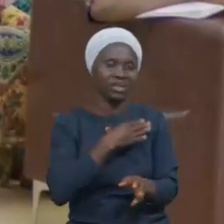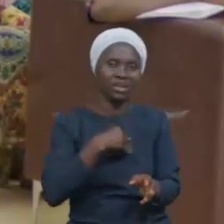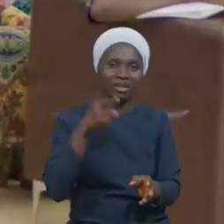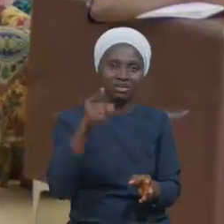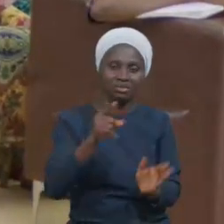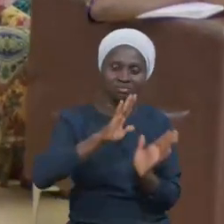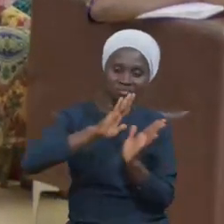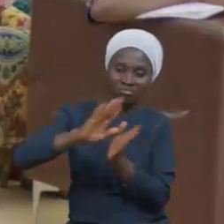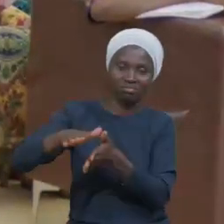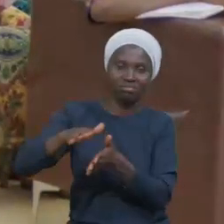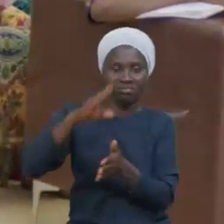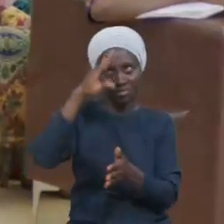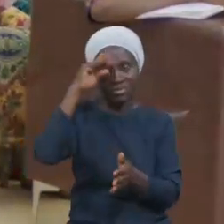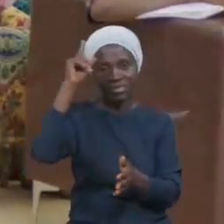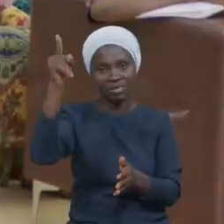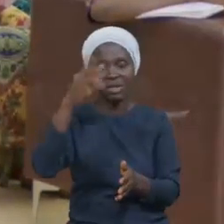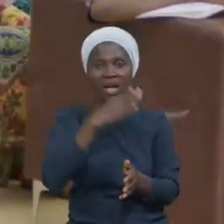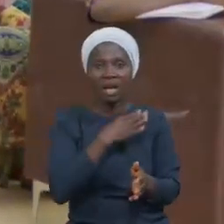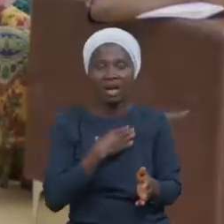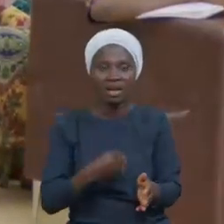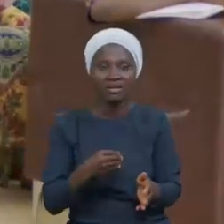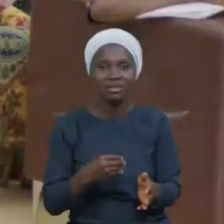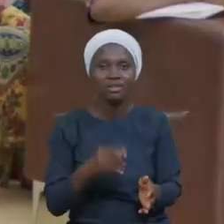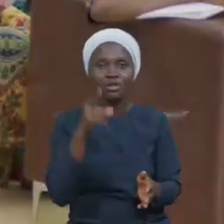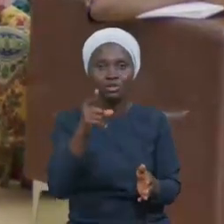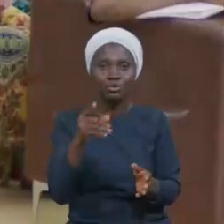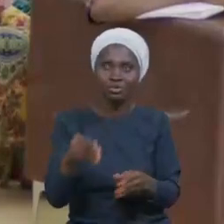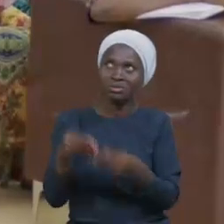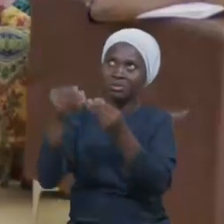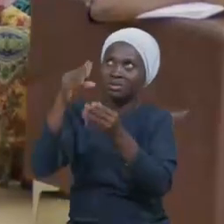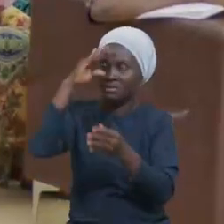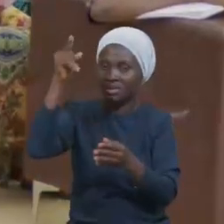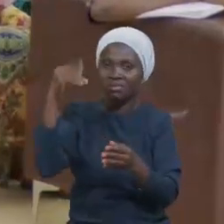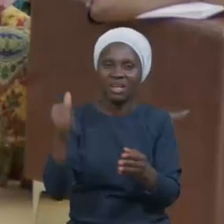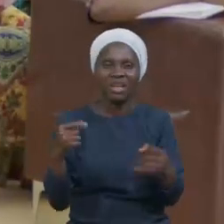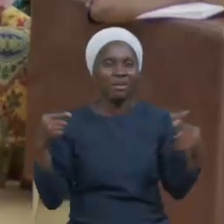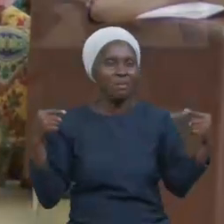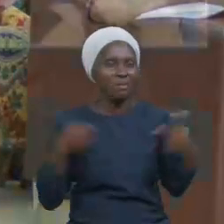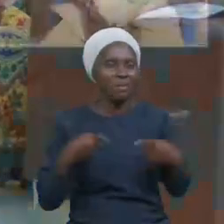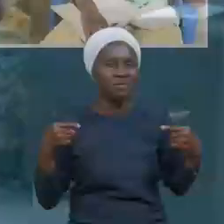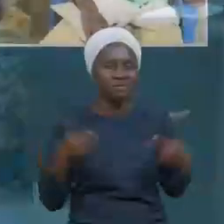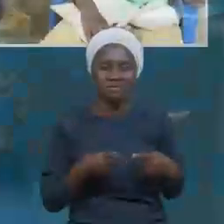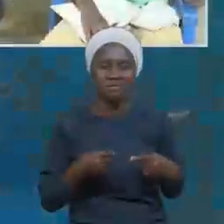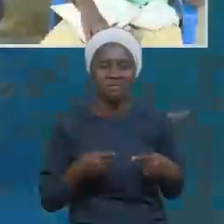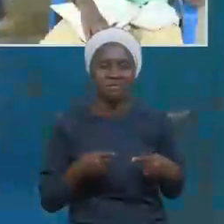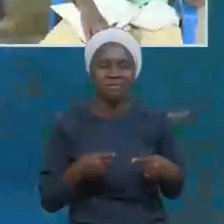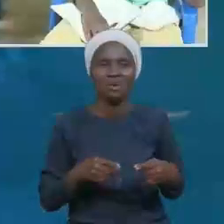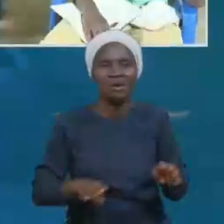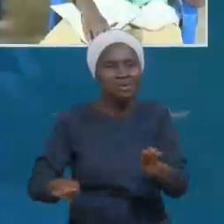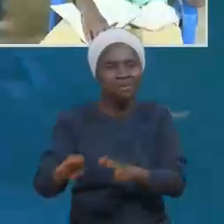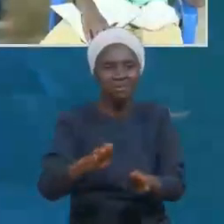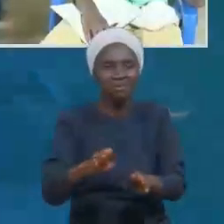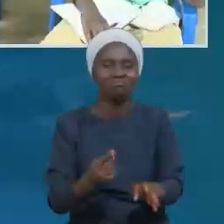him, you give him a painful blow because you are not going to open the